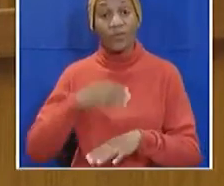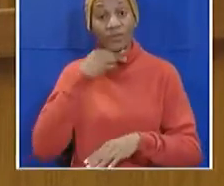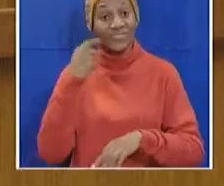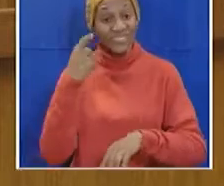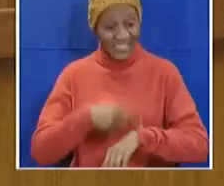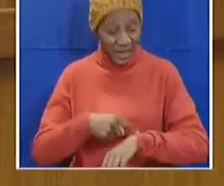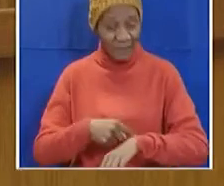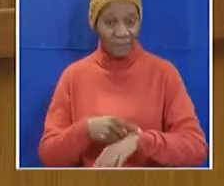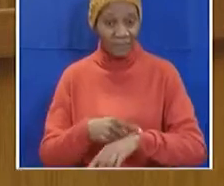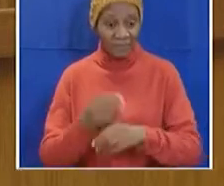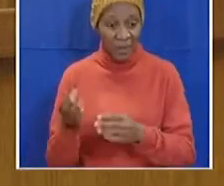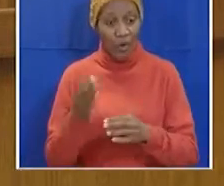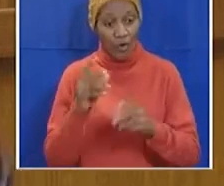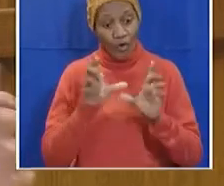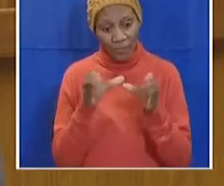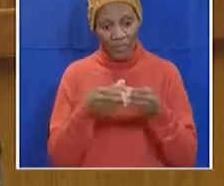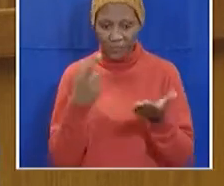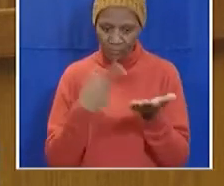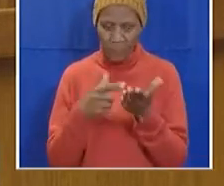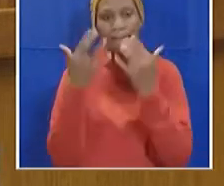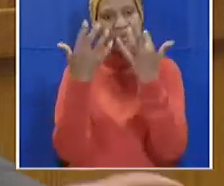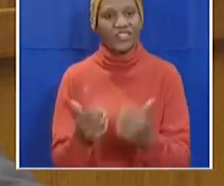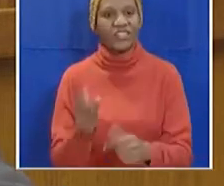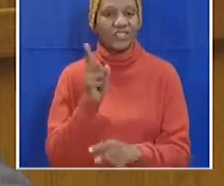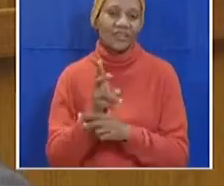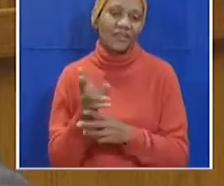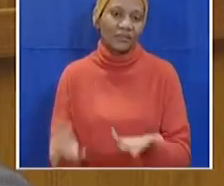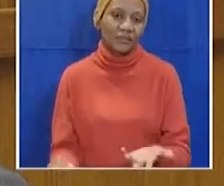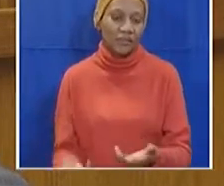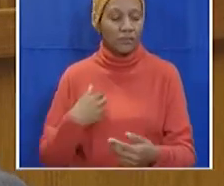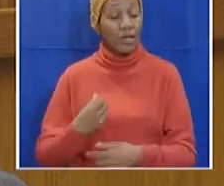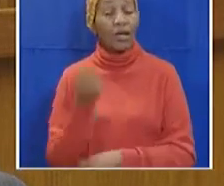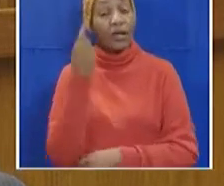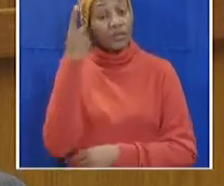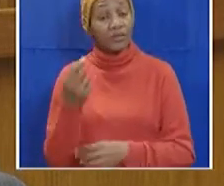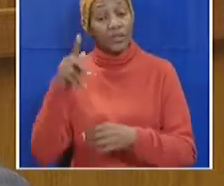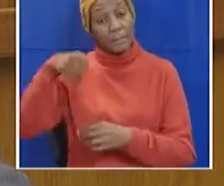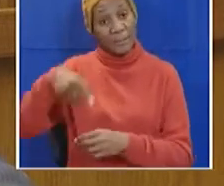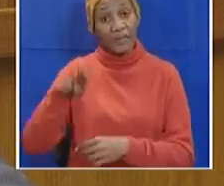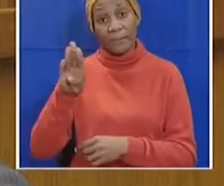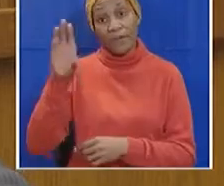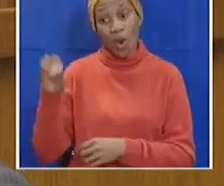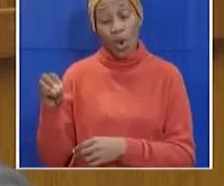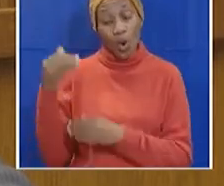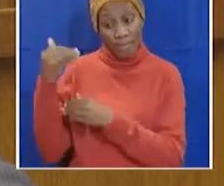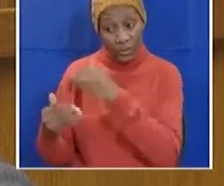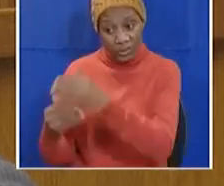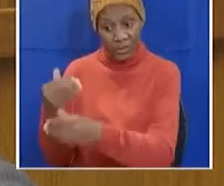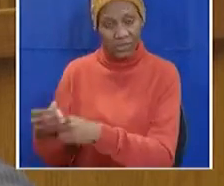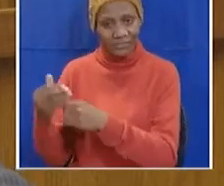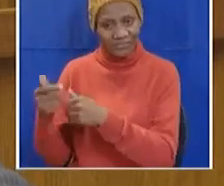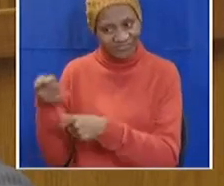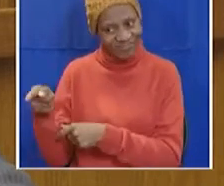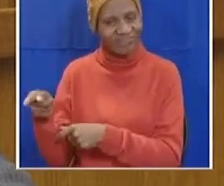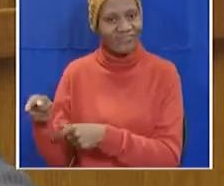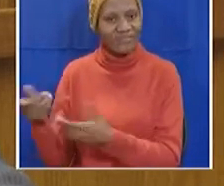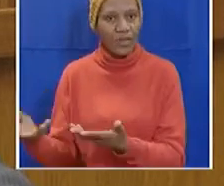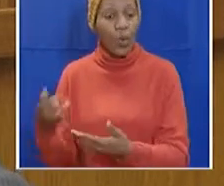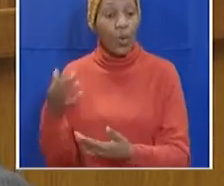consider the budget. We also understand the Parliamentary Budget Office. That process is ongoing, and when we